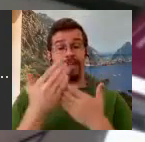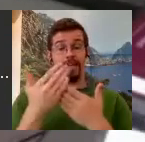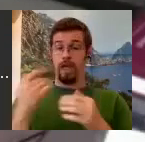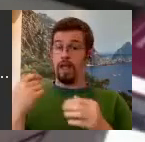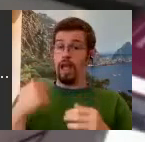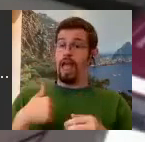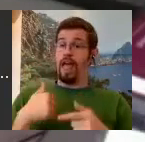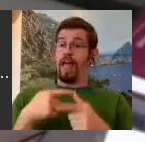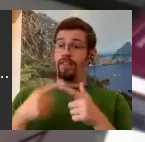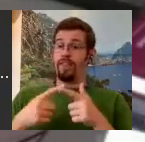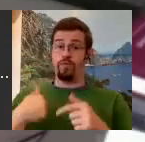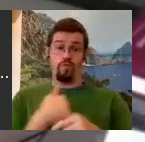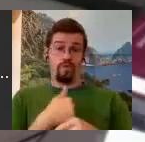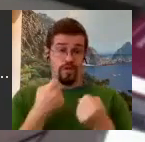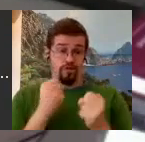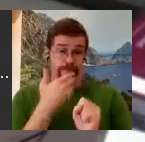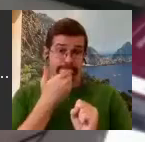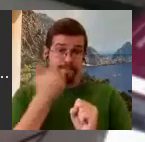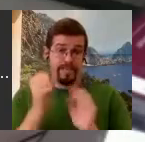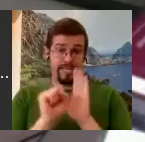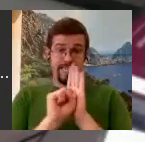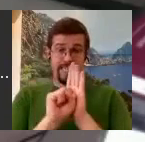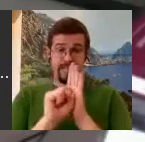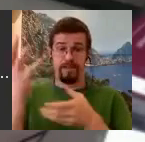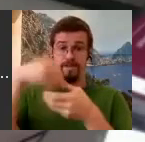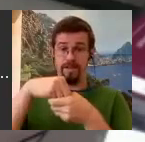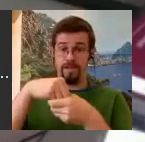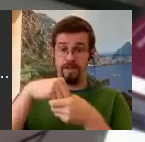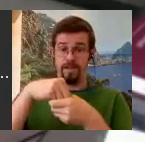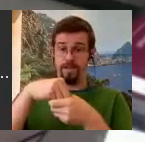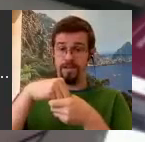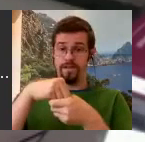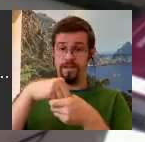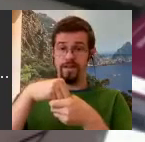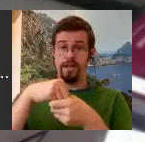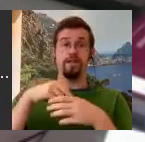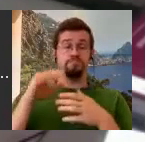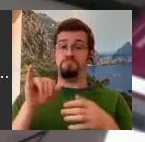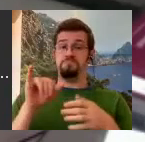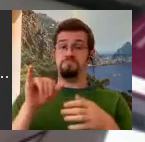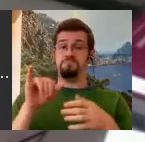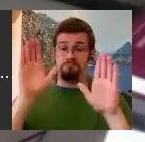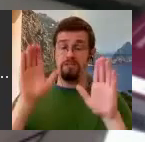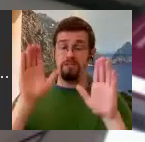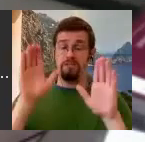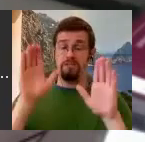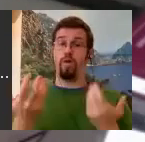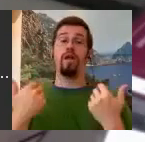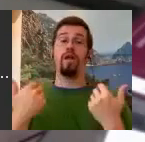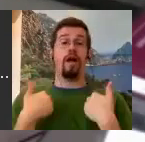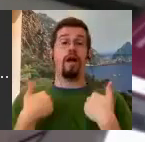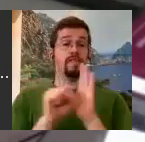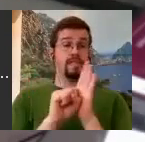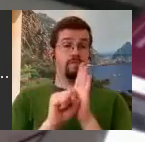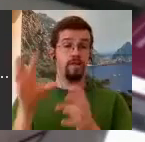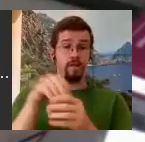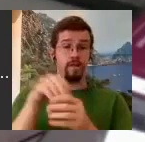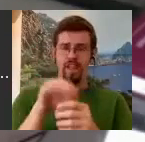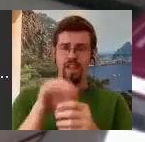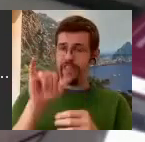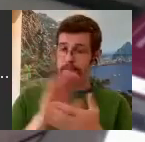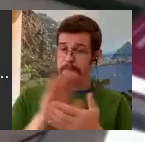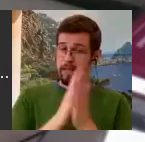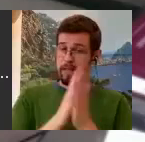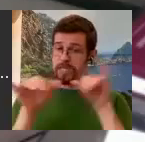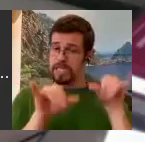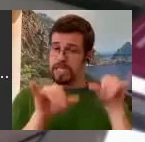get some symbols in there, and Richard did a great job, and we got some symbols in there, and that became the standard for a